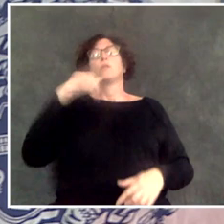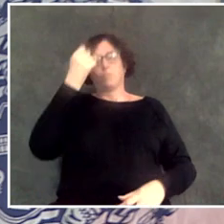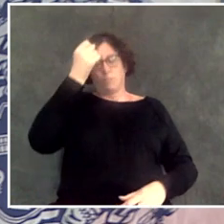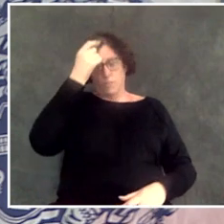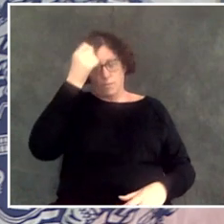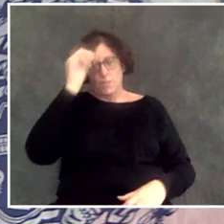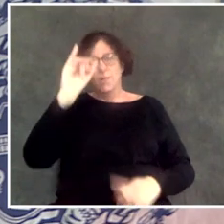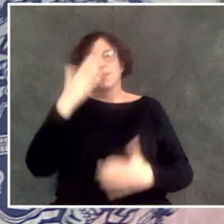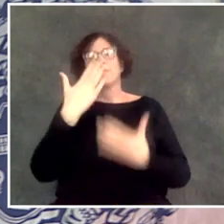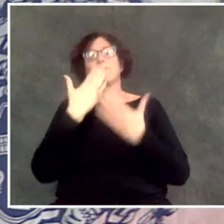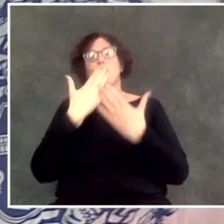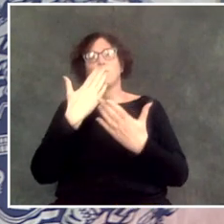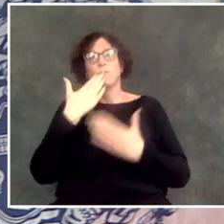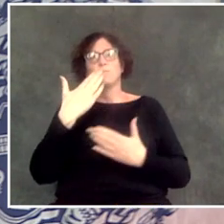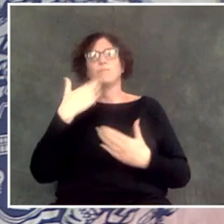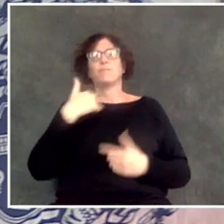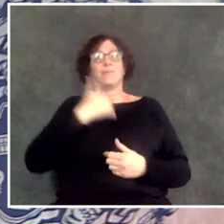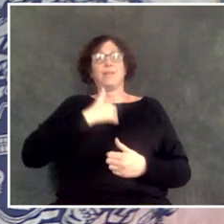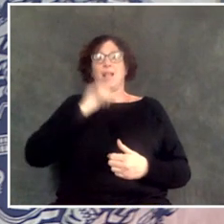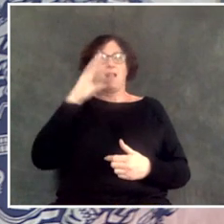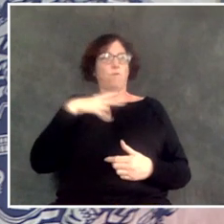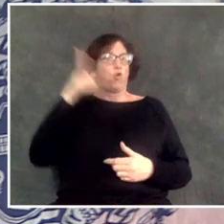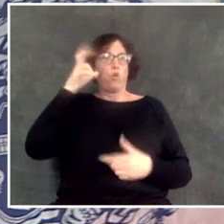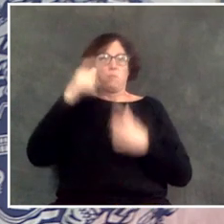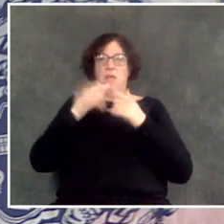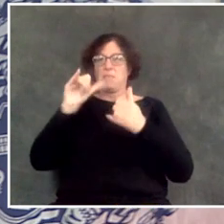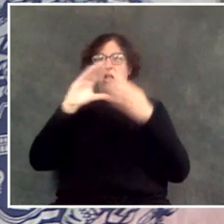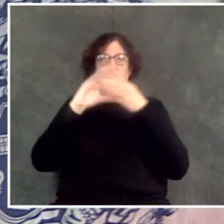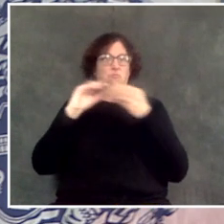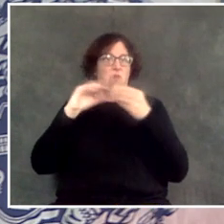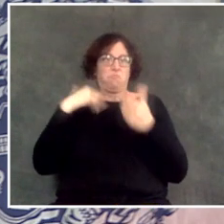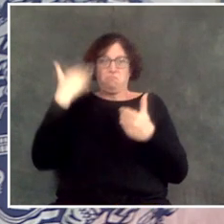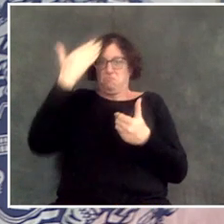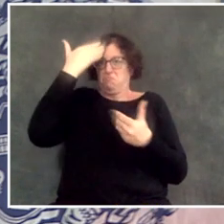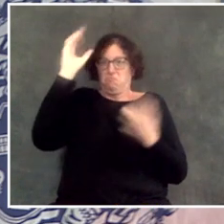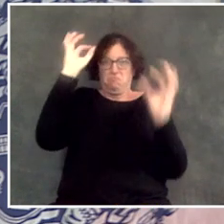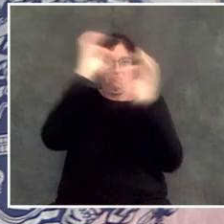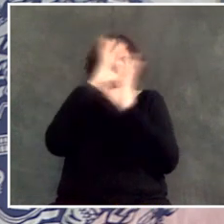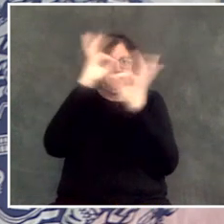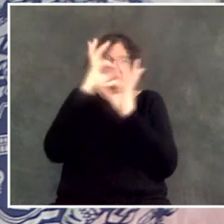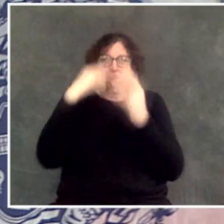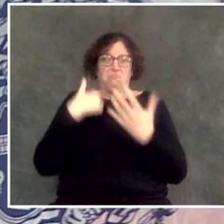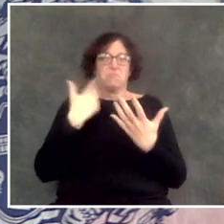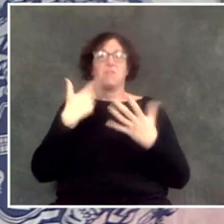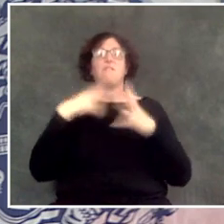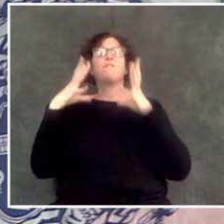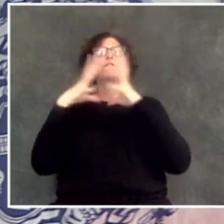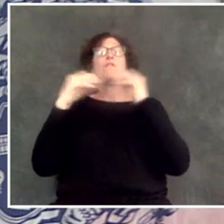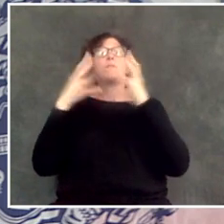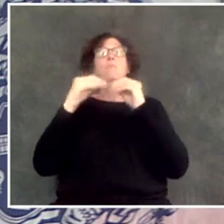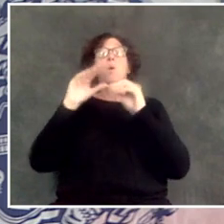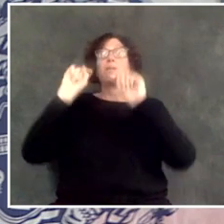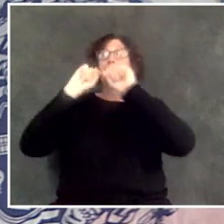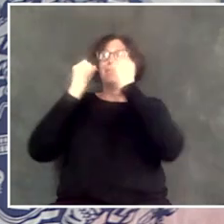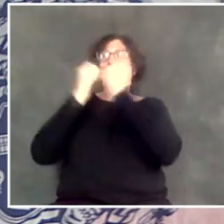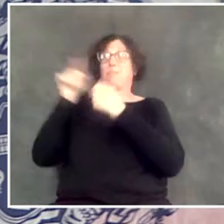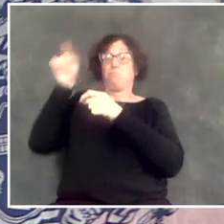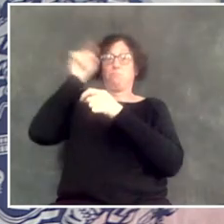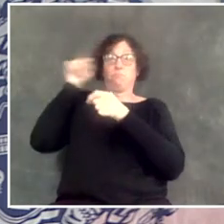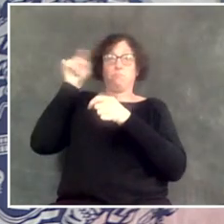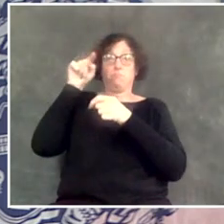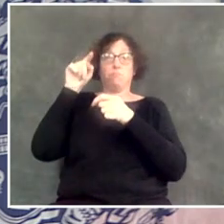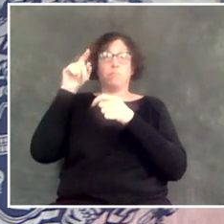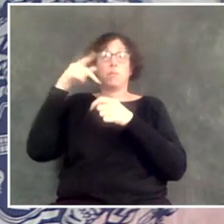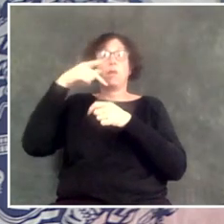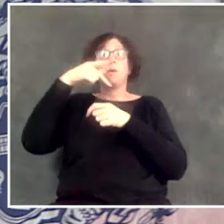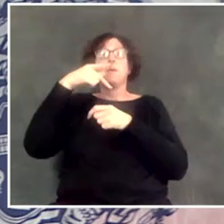being done by the Patriots. I want to thank the New England Patriots for that extraordinary donation. As many of you know, born in New York City